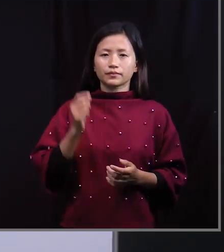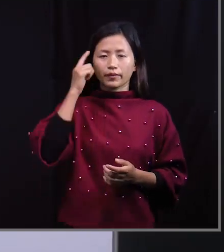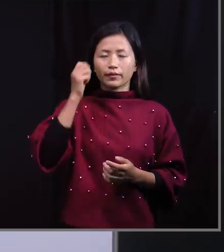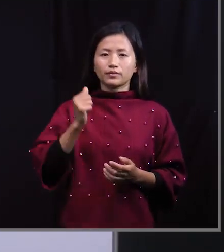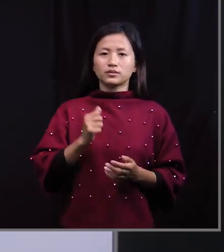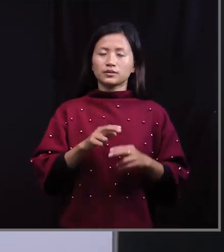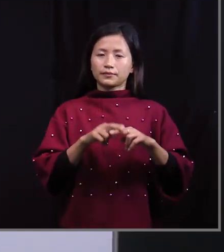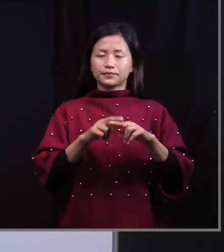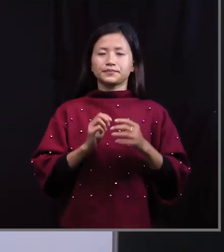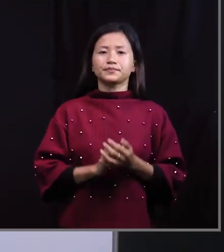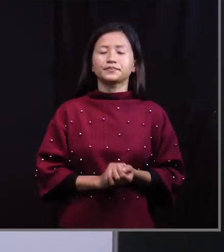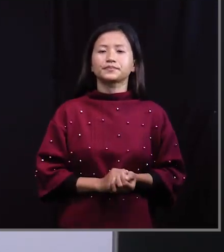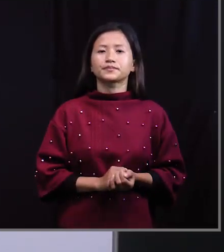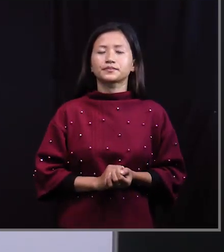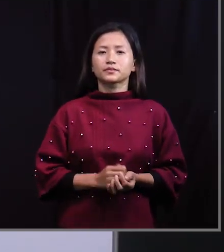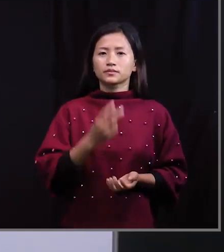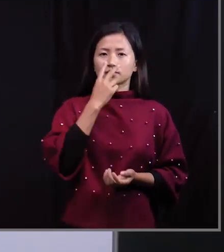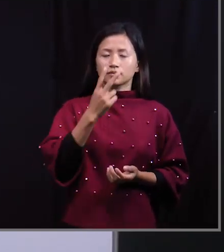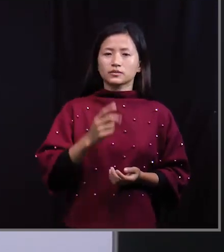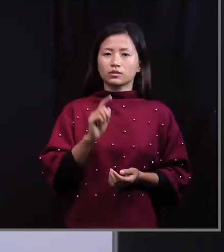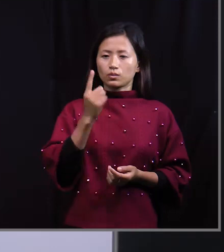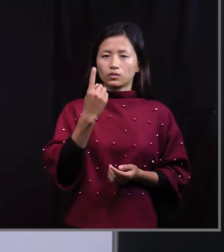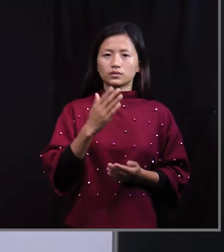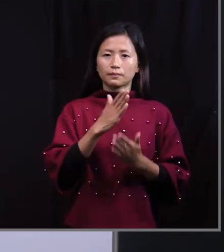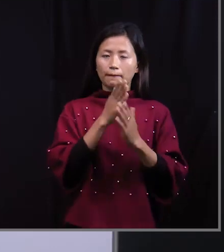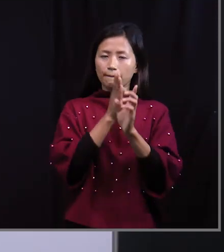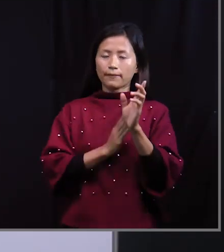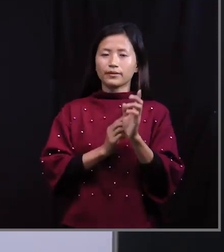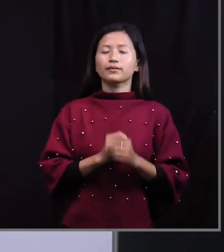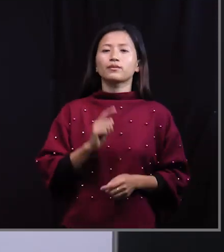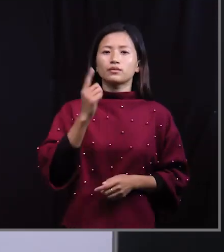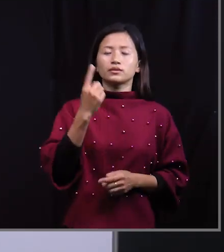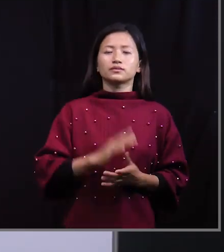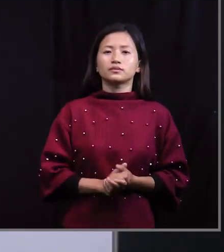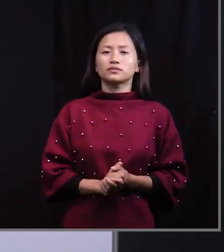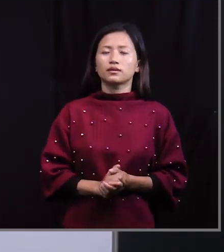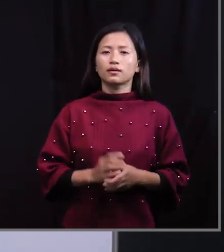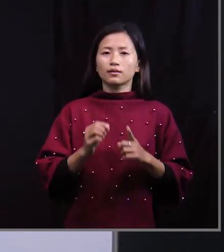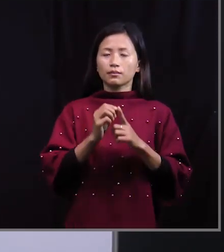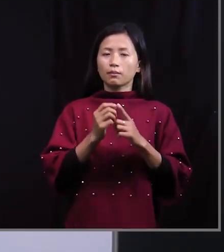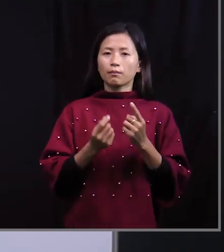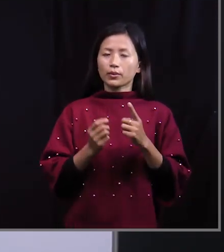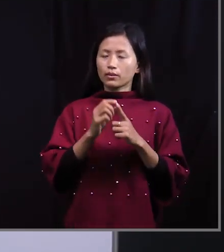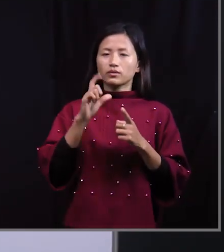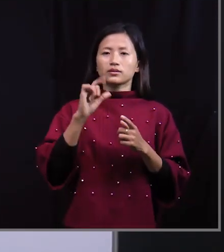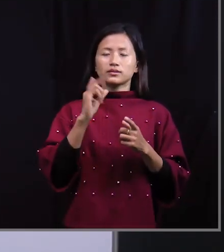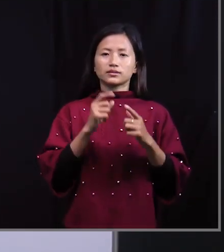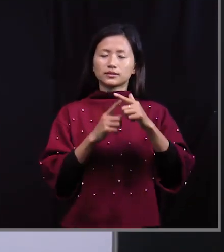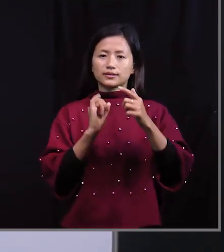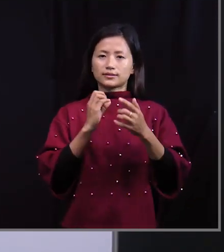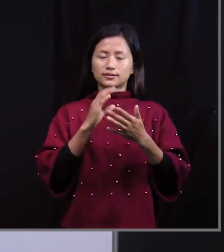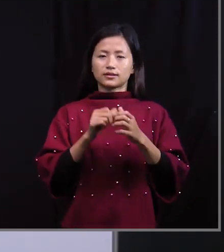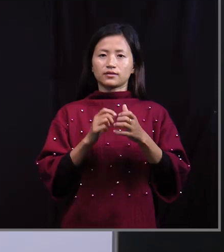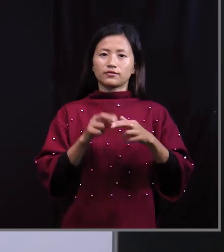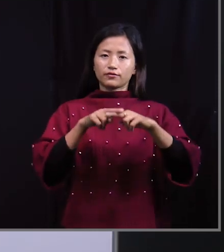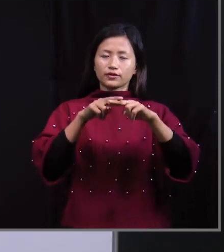environmental factors. So let's see it one by one. So political factors. The first factor is the political